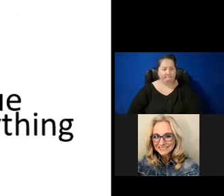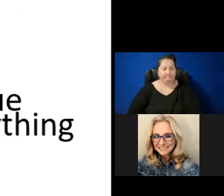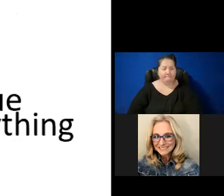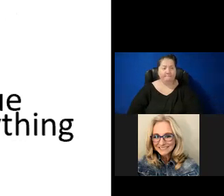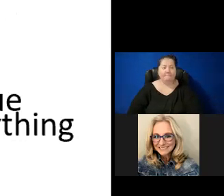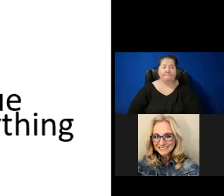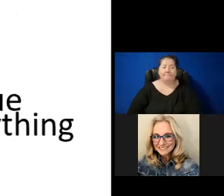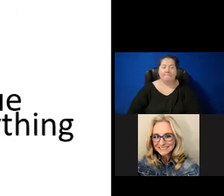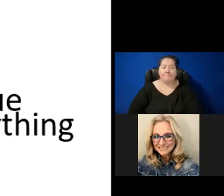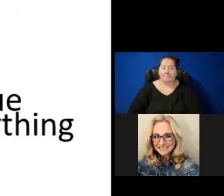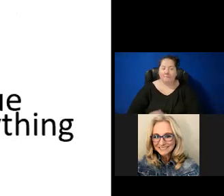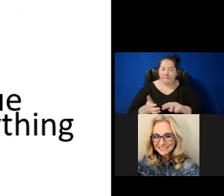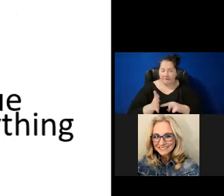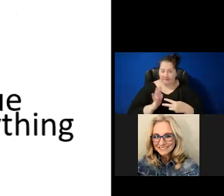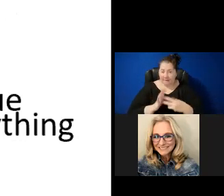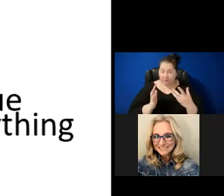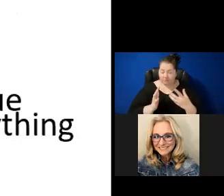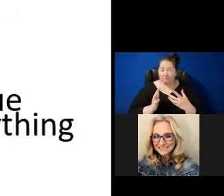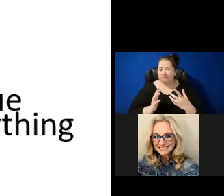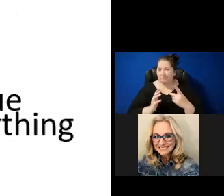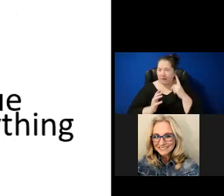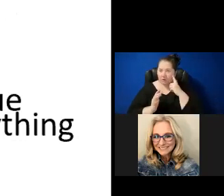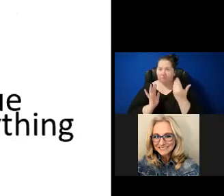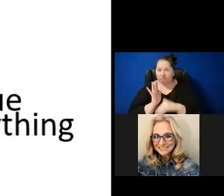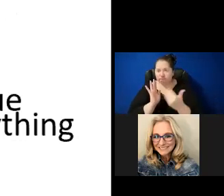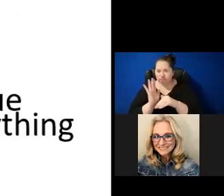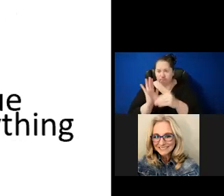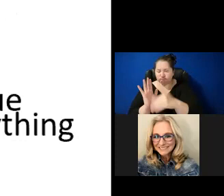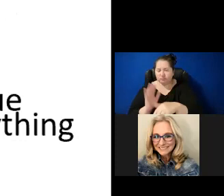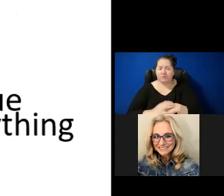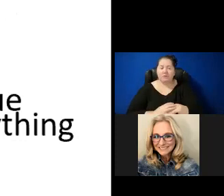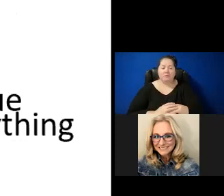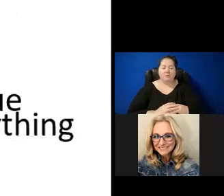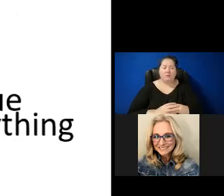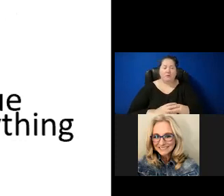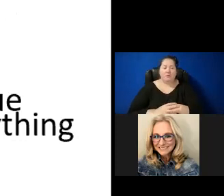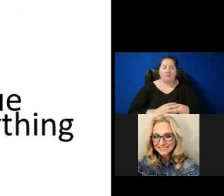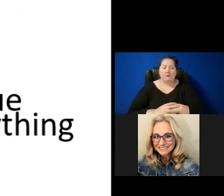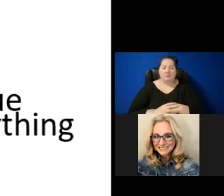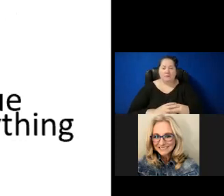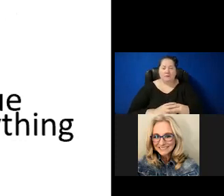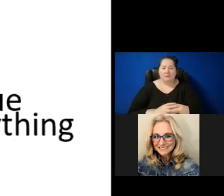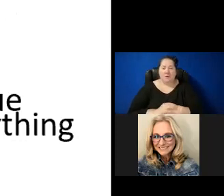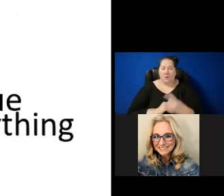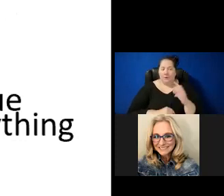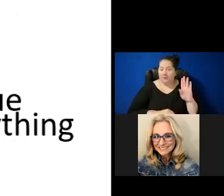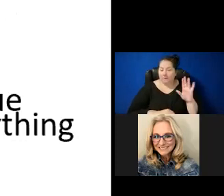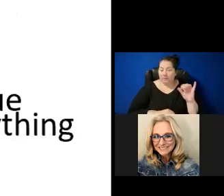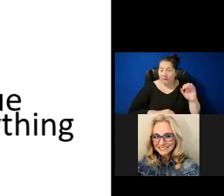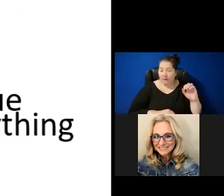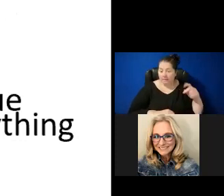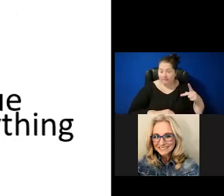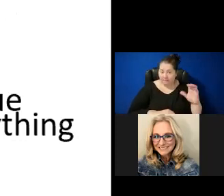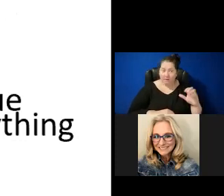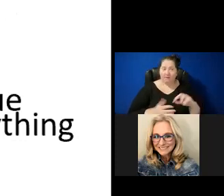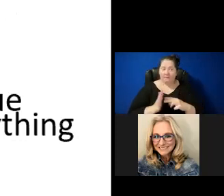So just a few definitions, because you might hear them throughout this presentation, is one, BIPOC. BIPOC